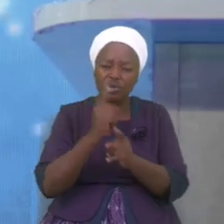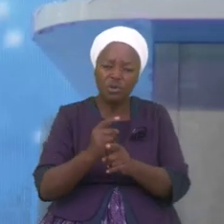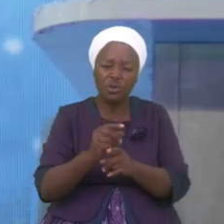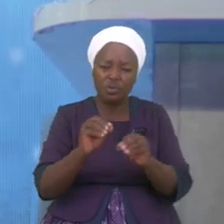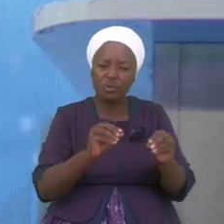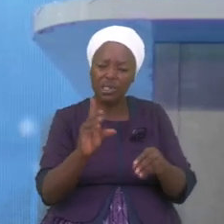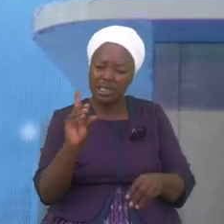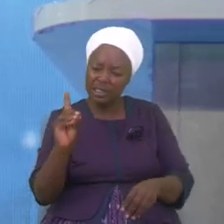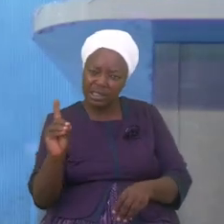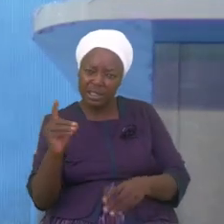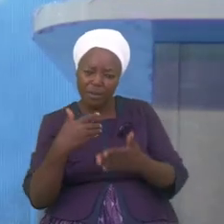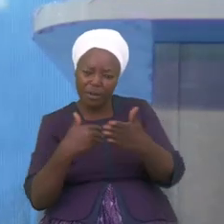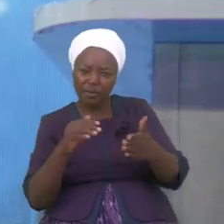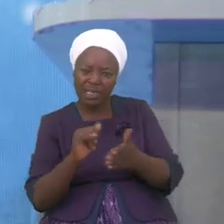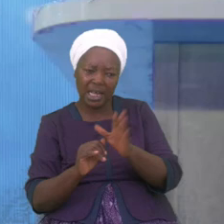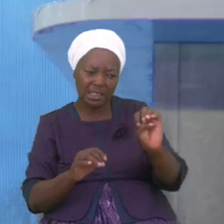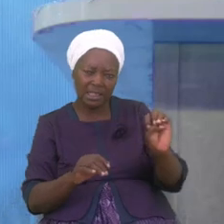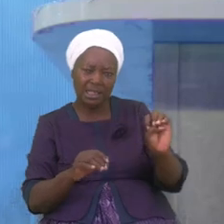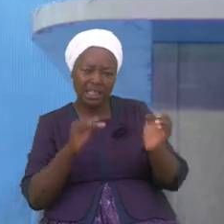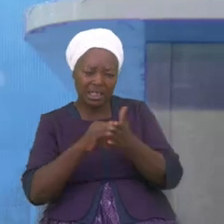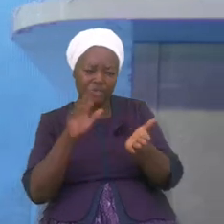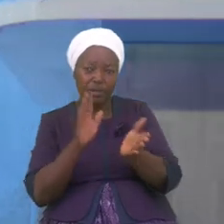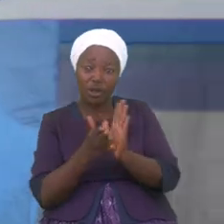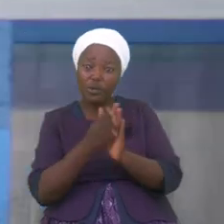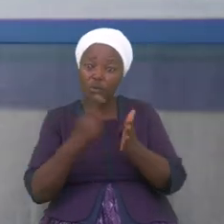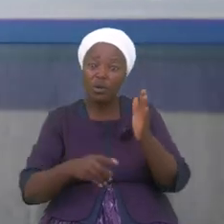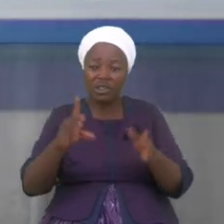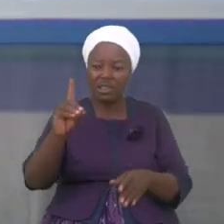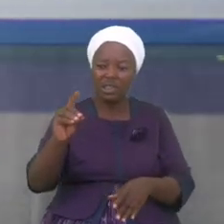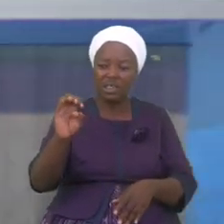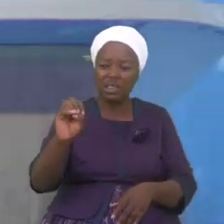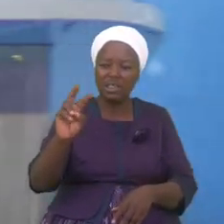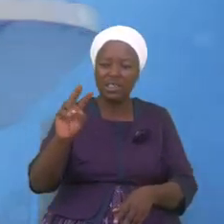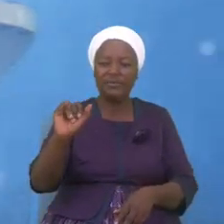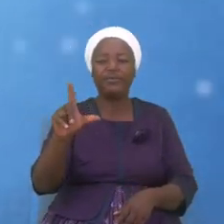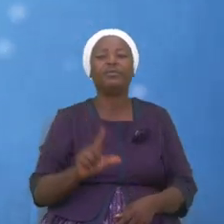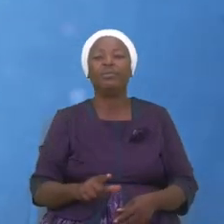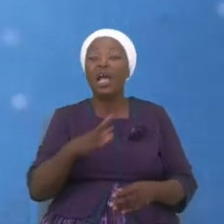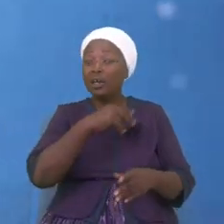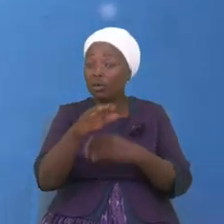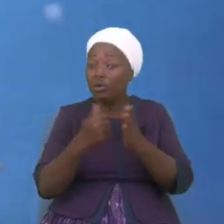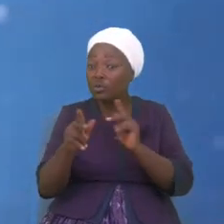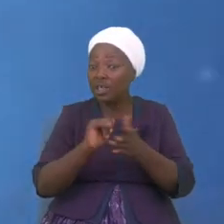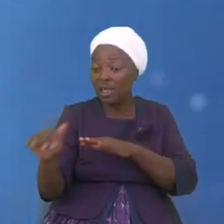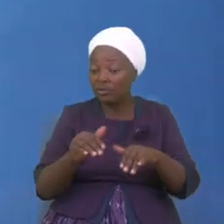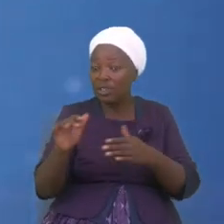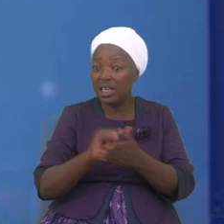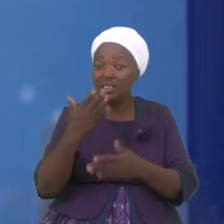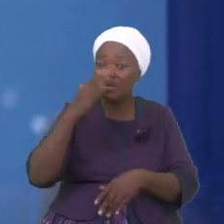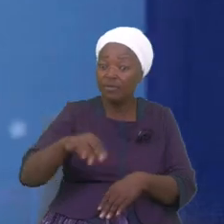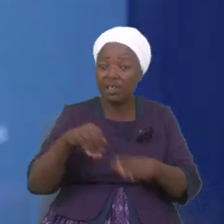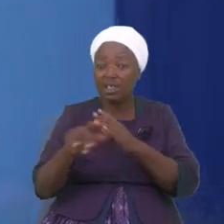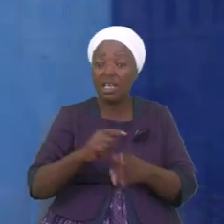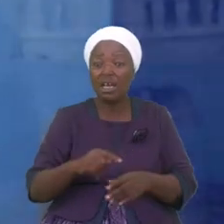before that evil, becomes devil. And so those who are perpetrating evil in their character, in